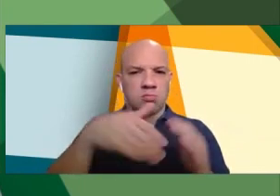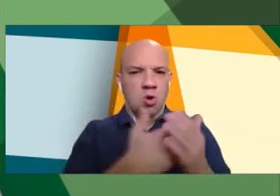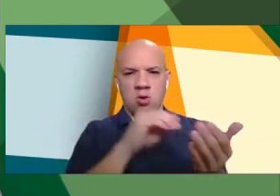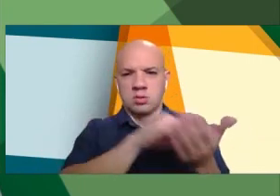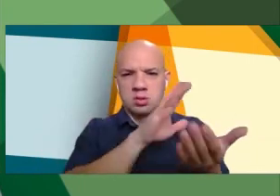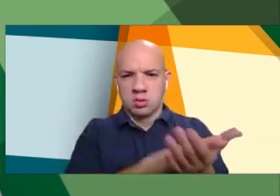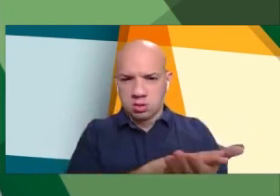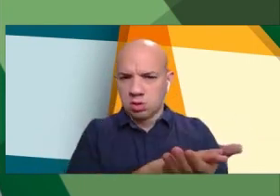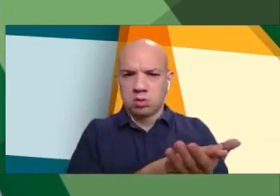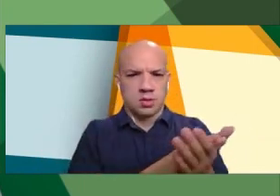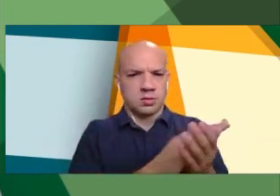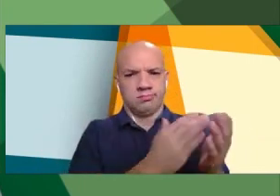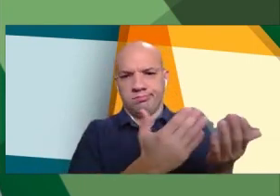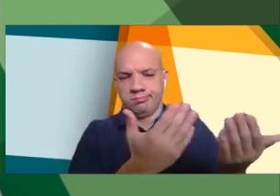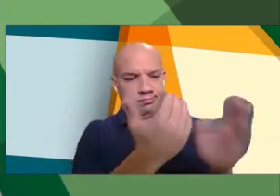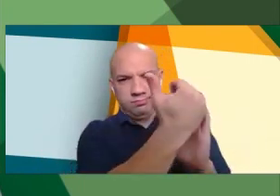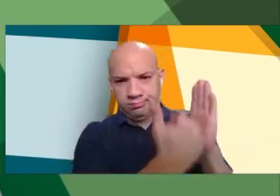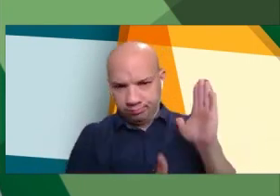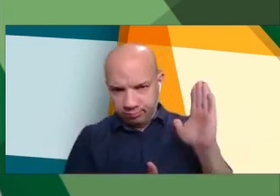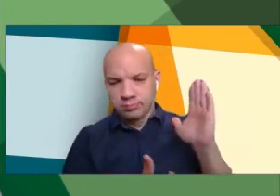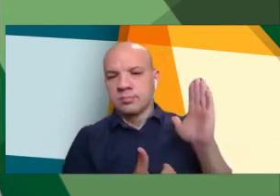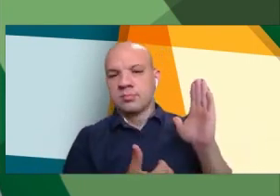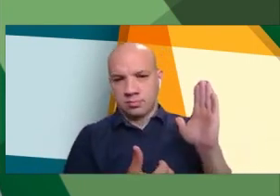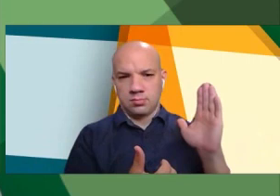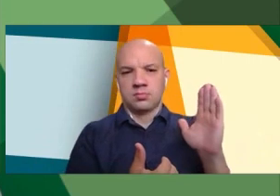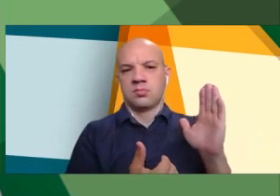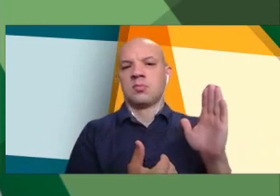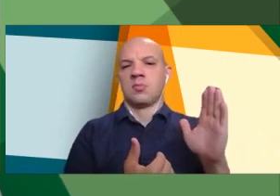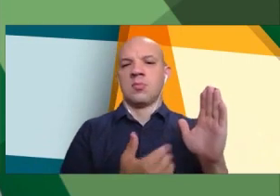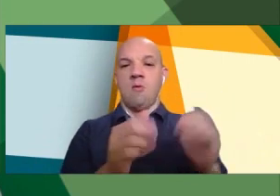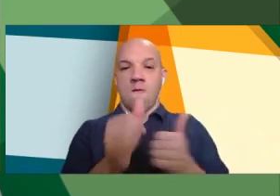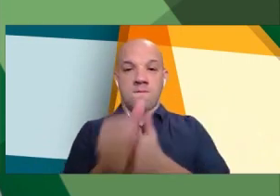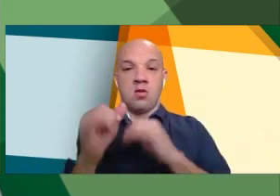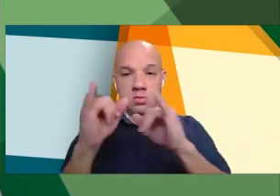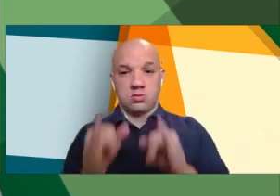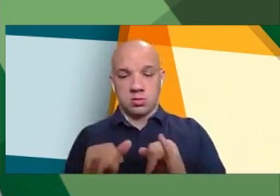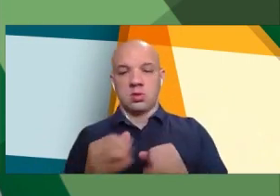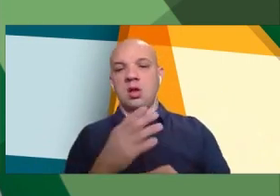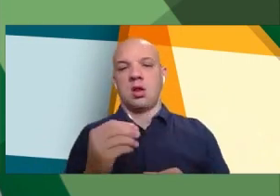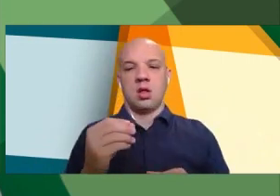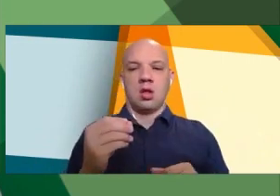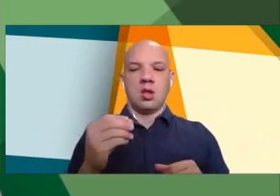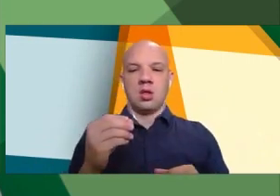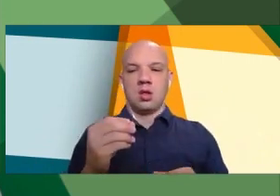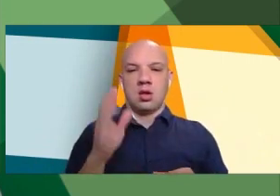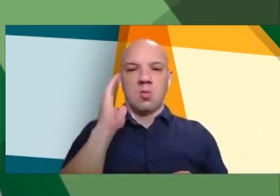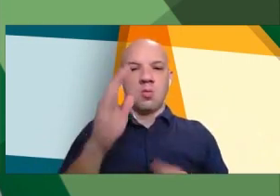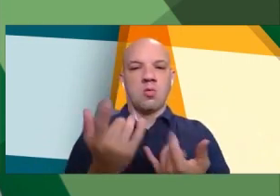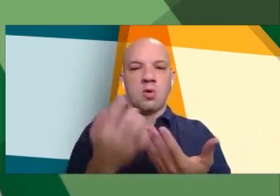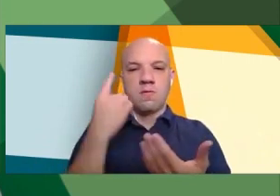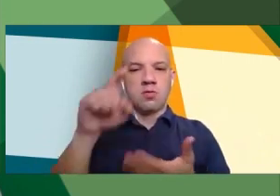manual, the RFP instructions, and we will wait for your writing